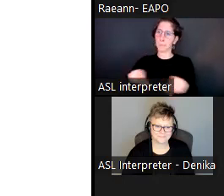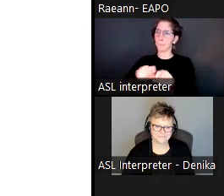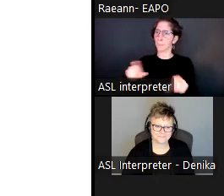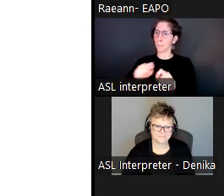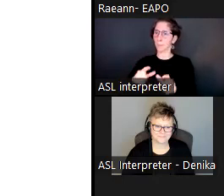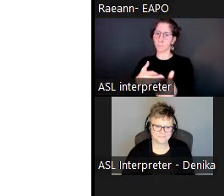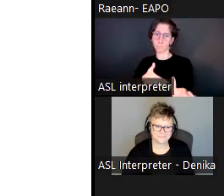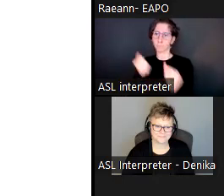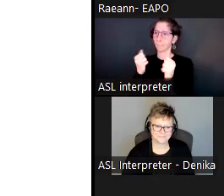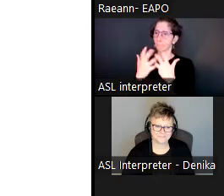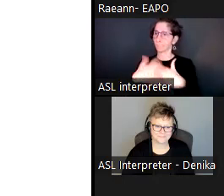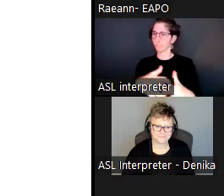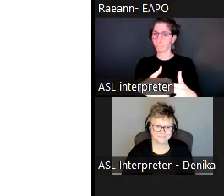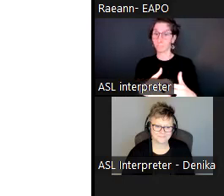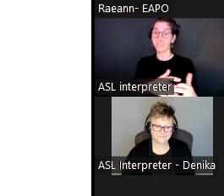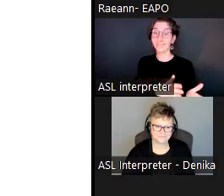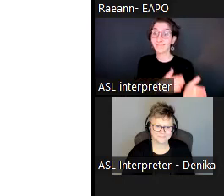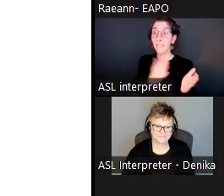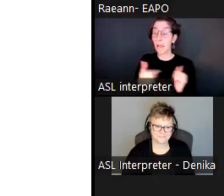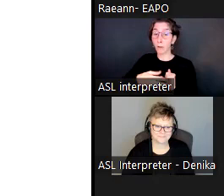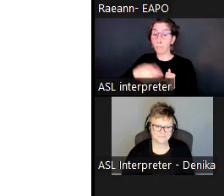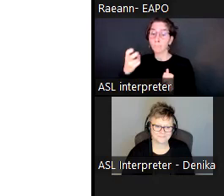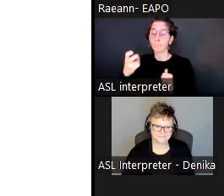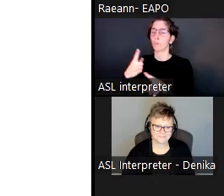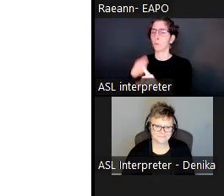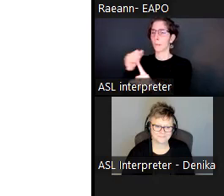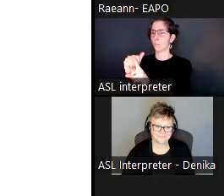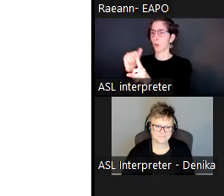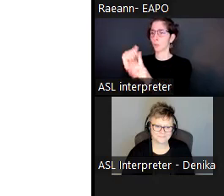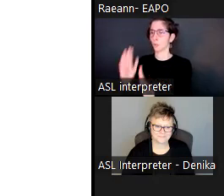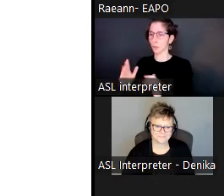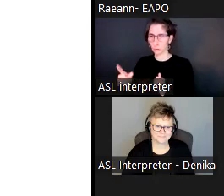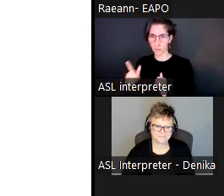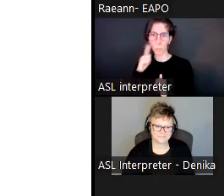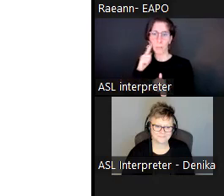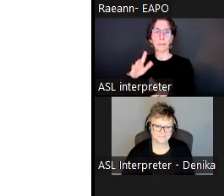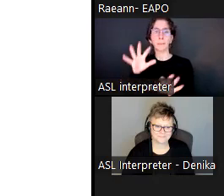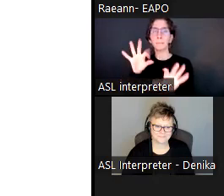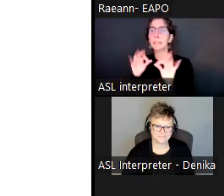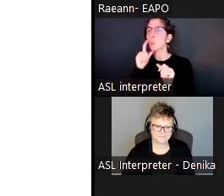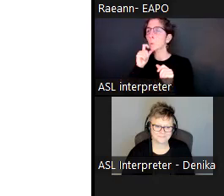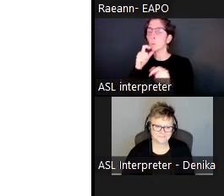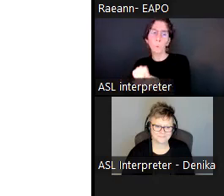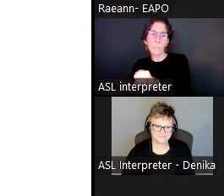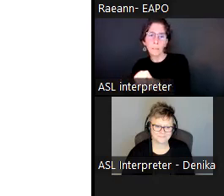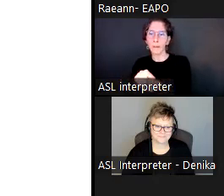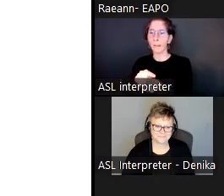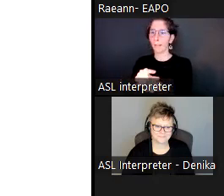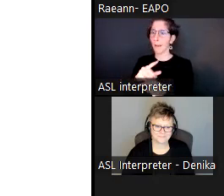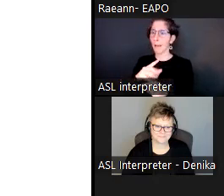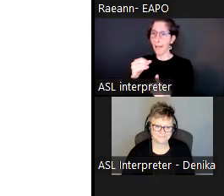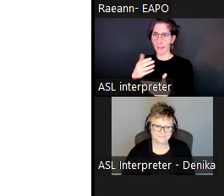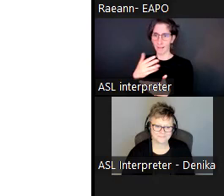use this. They can choose who the message goes to, when to send it, and even personalize